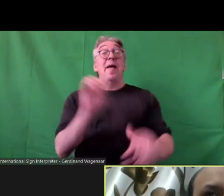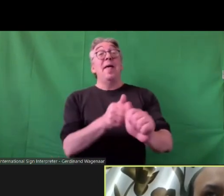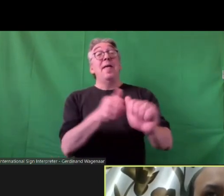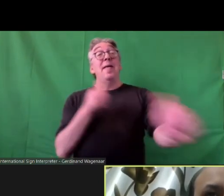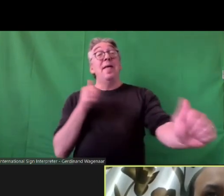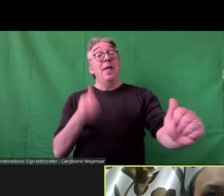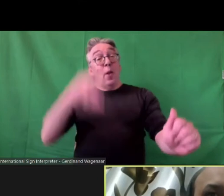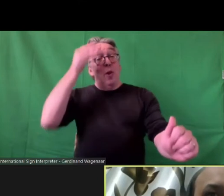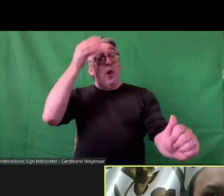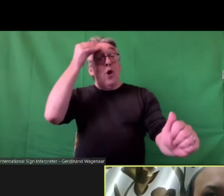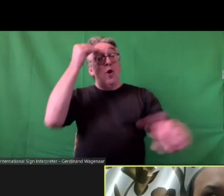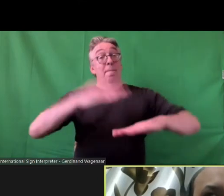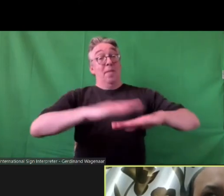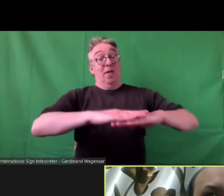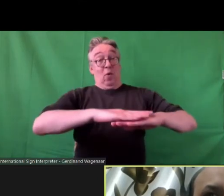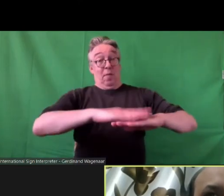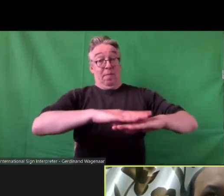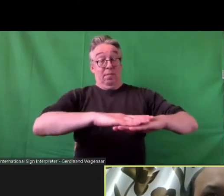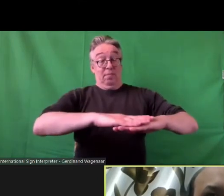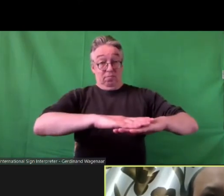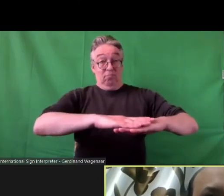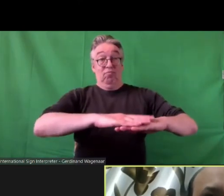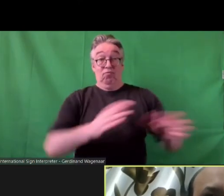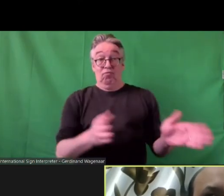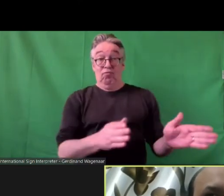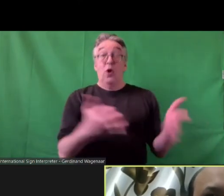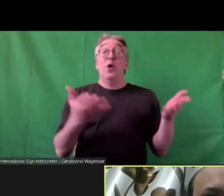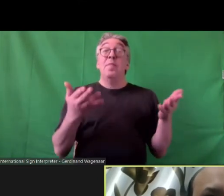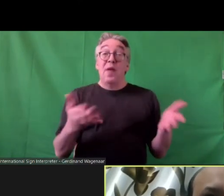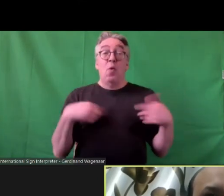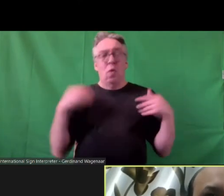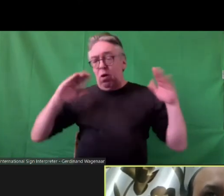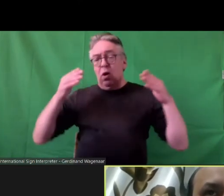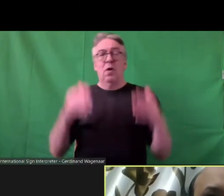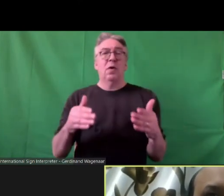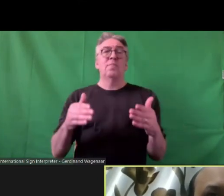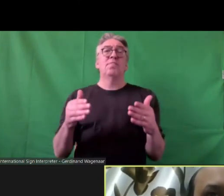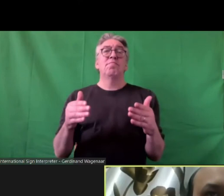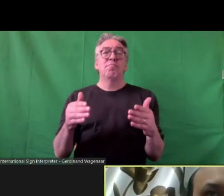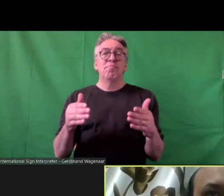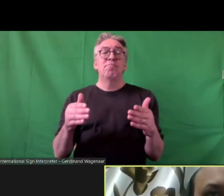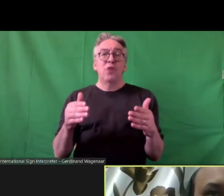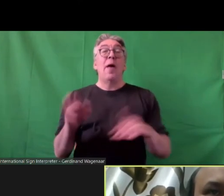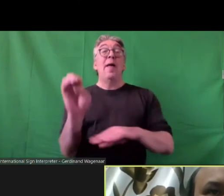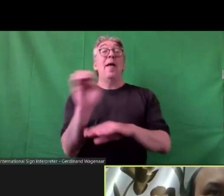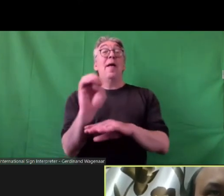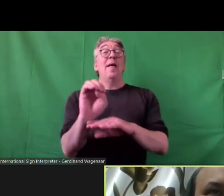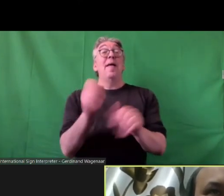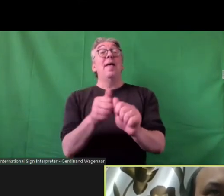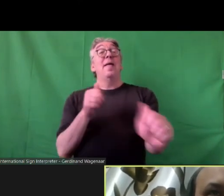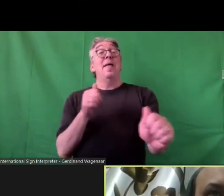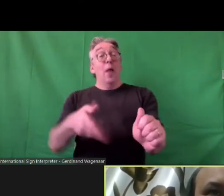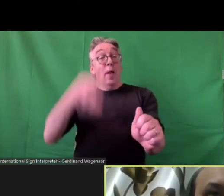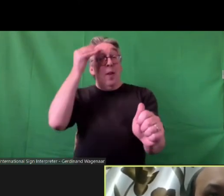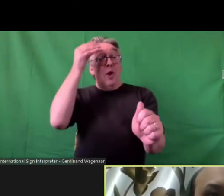some e-learning content to create employment of people with disabilities, especially skill